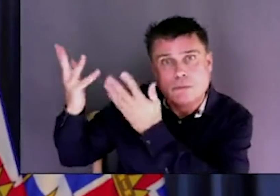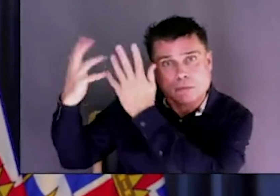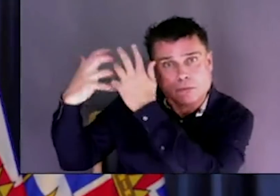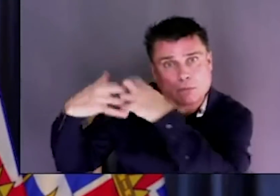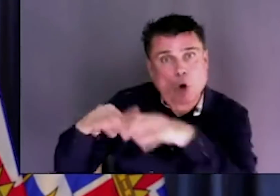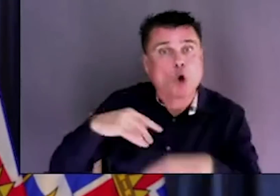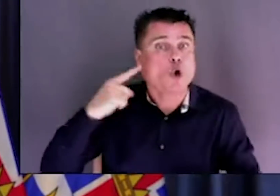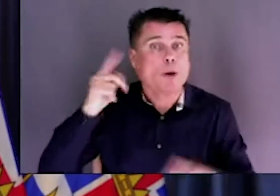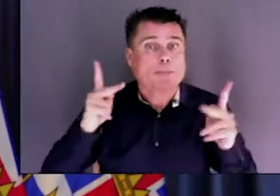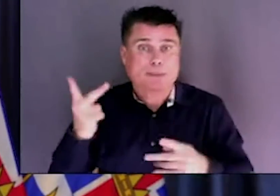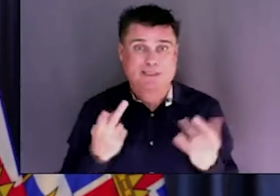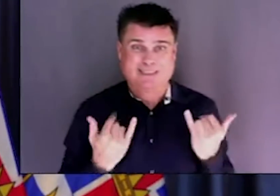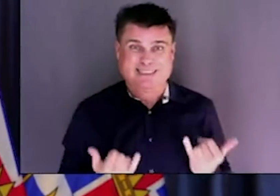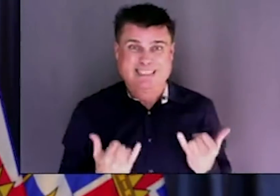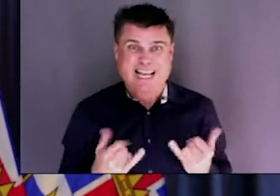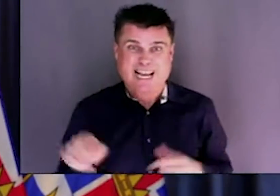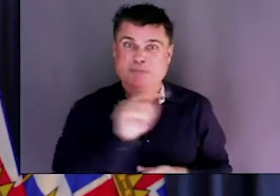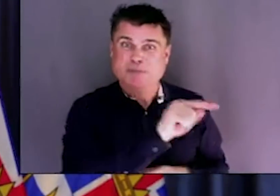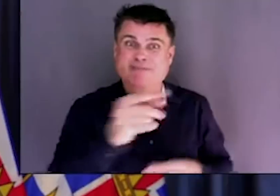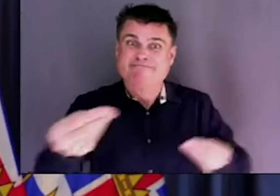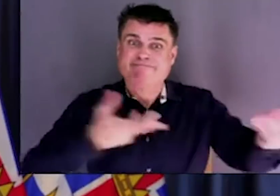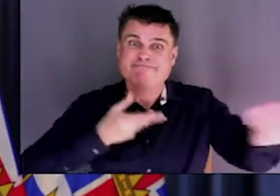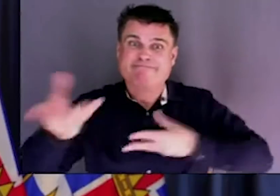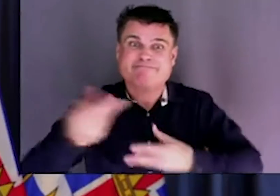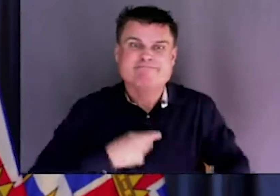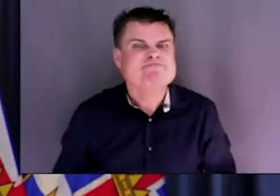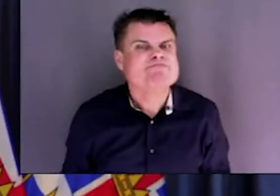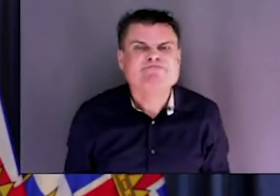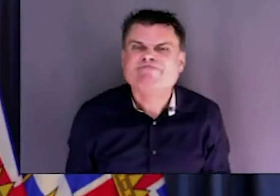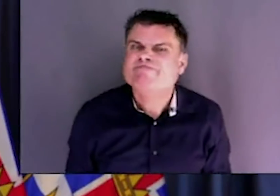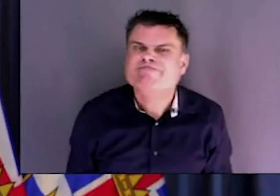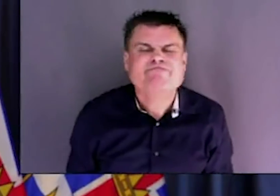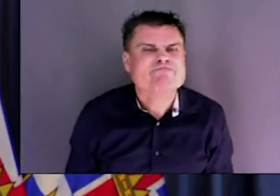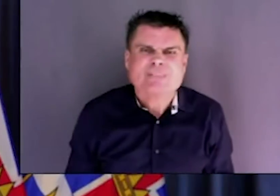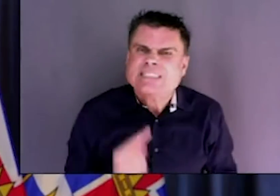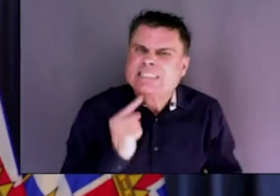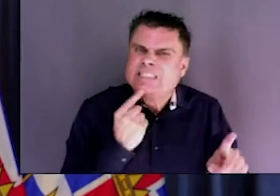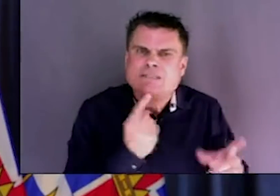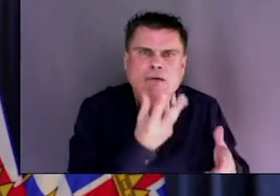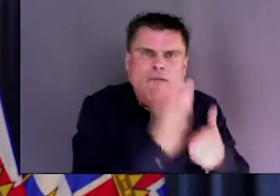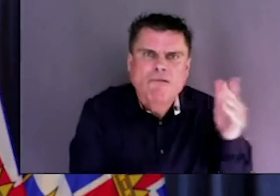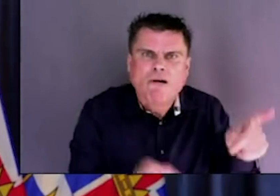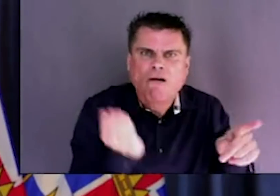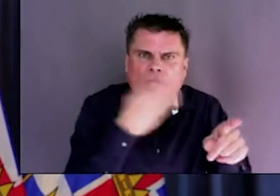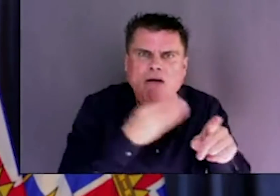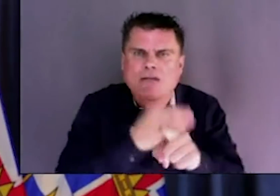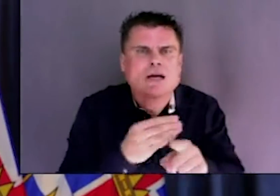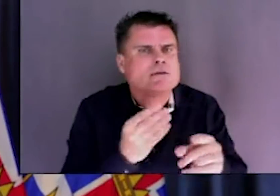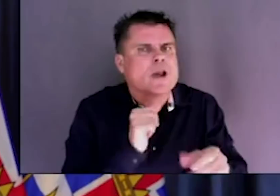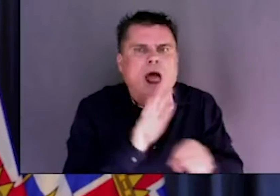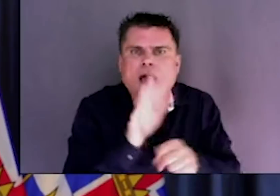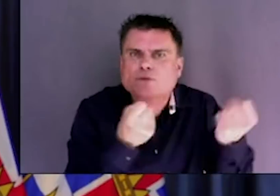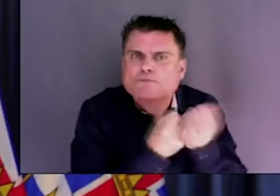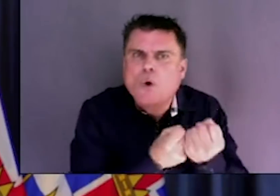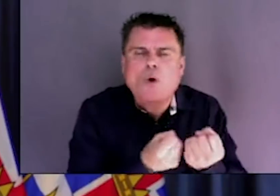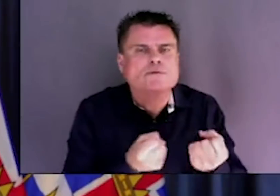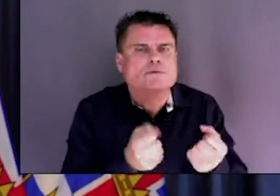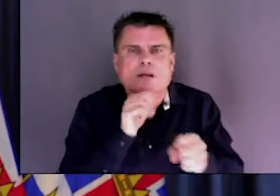certainly piqued my curiosity. I'll go back and ask some questions of my own, and hopefully I'll have a better answer for you next week. Do you have a follow-up, Lisa?